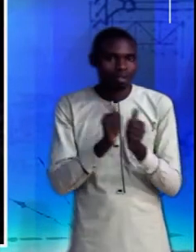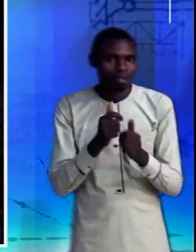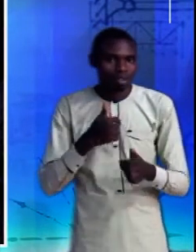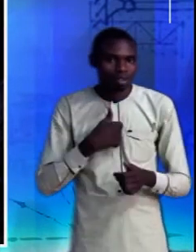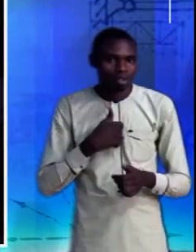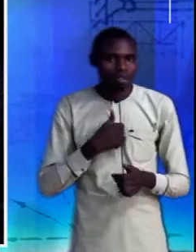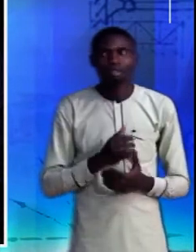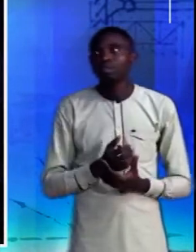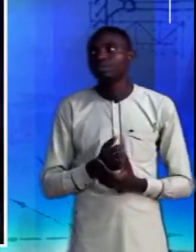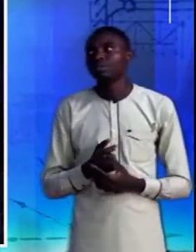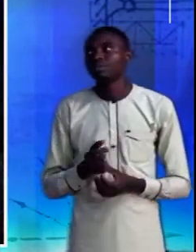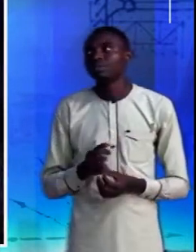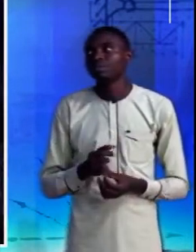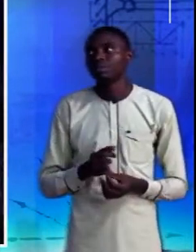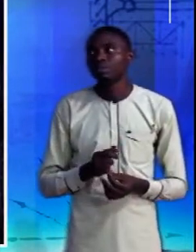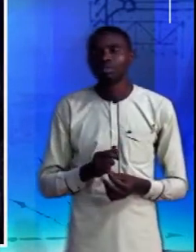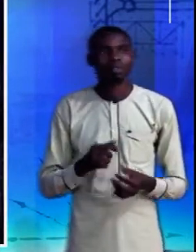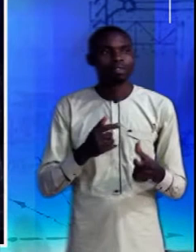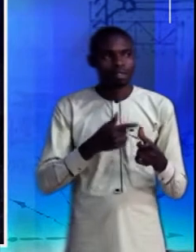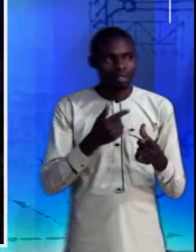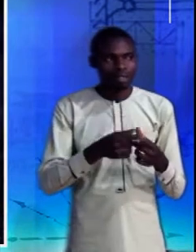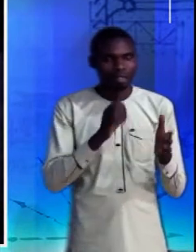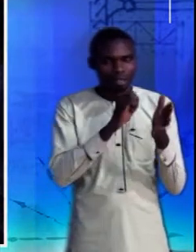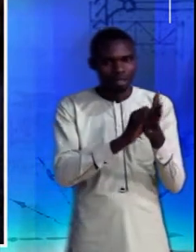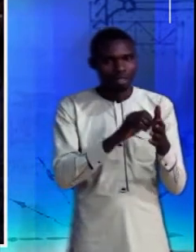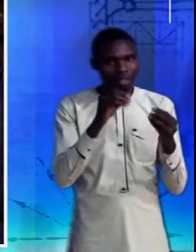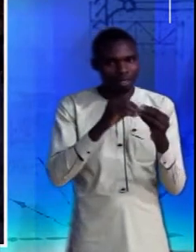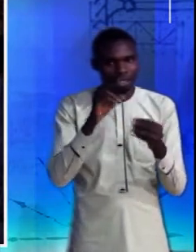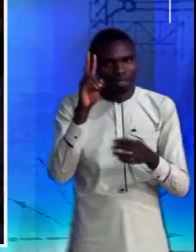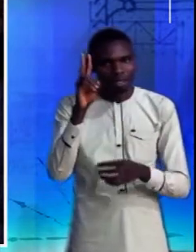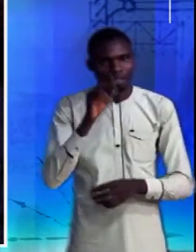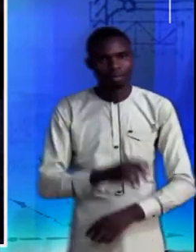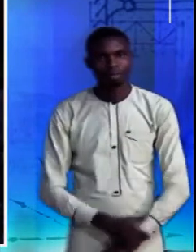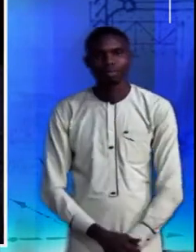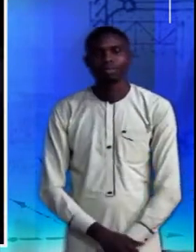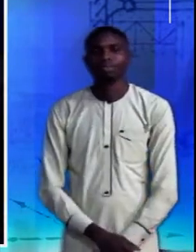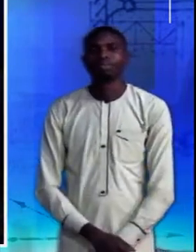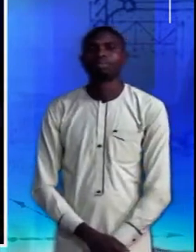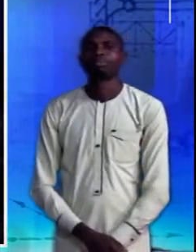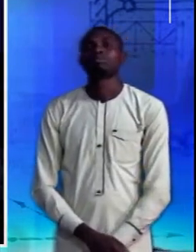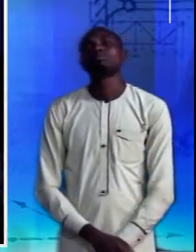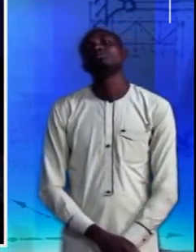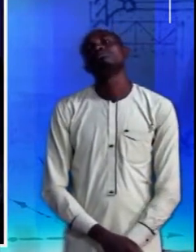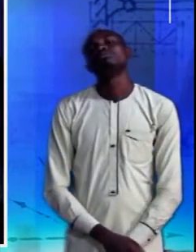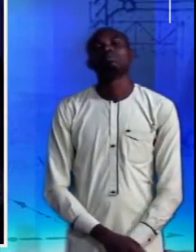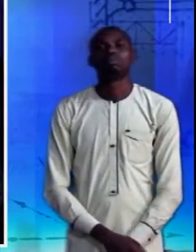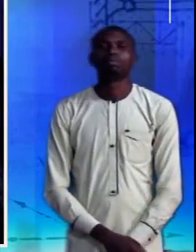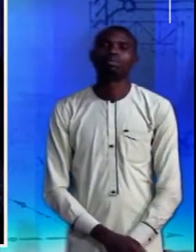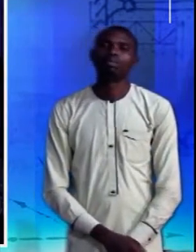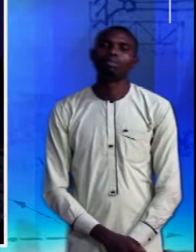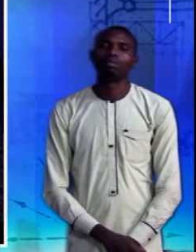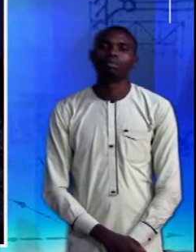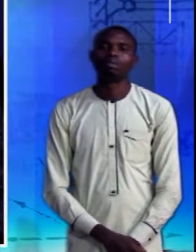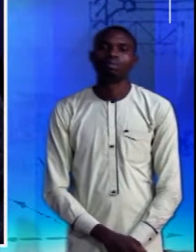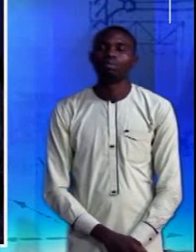will make 1 minute. So we are going to use multiply by 60. Now,